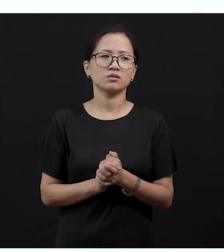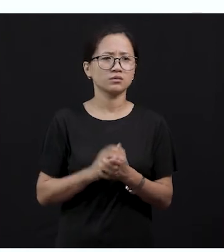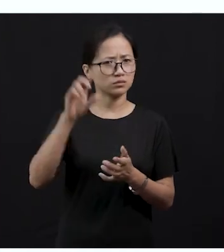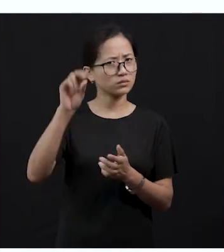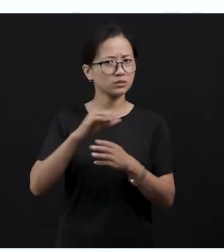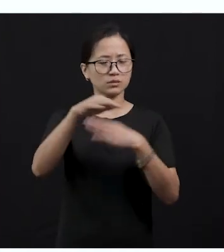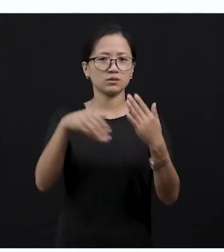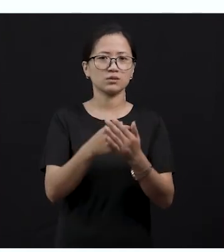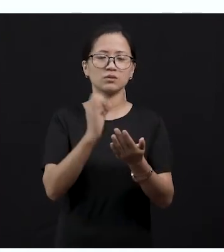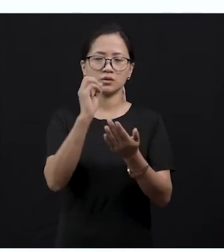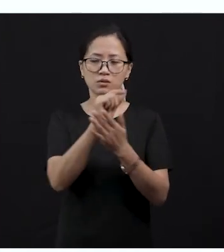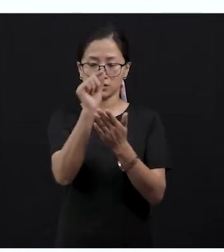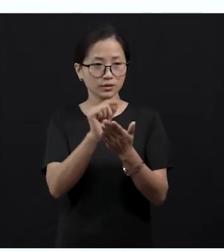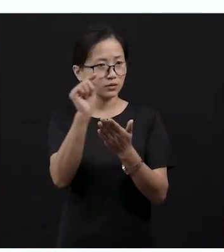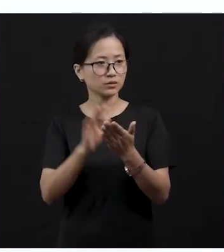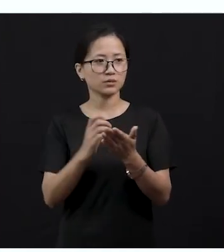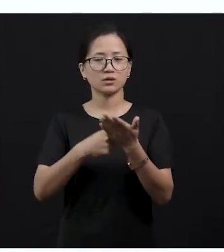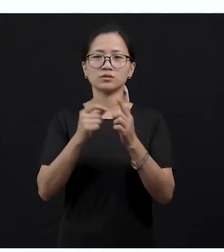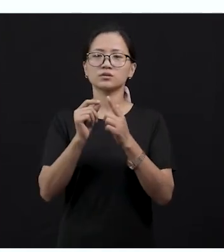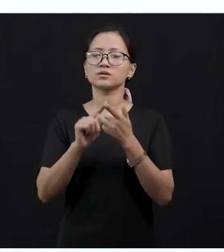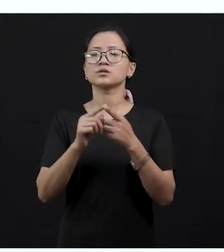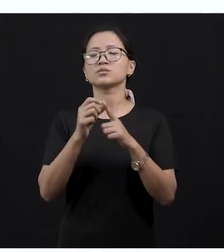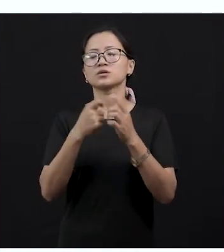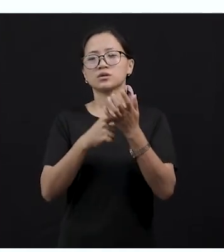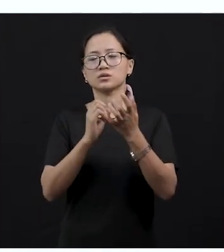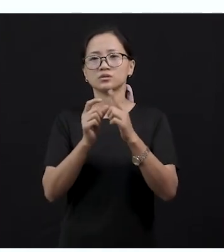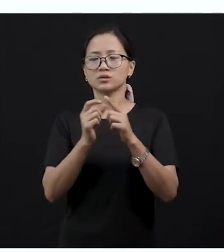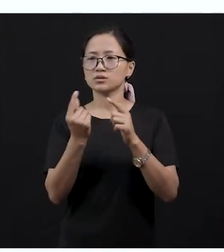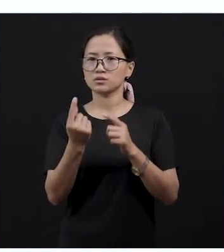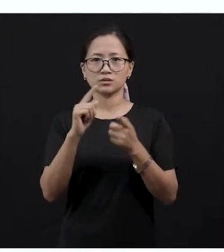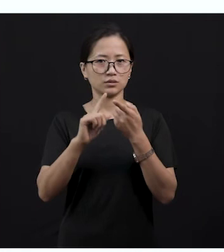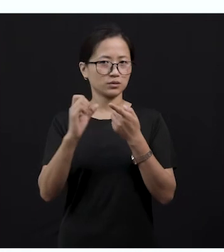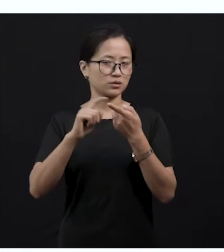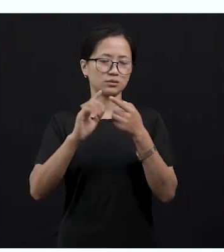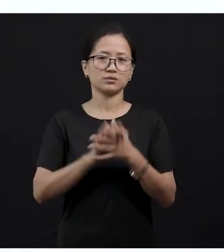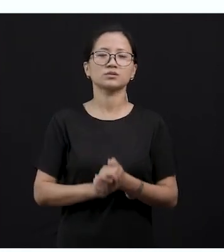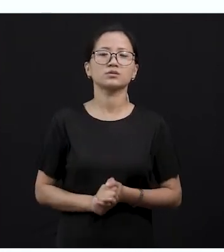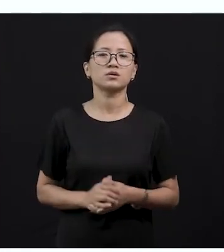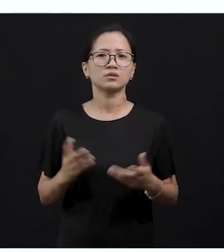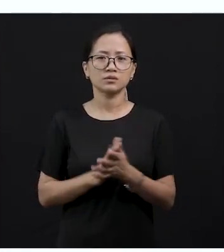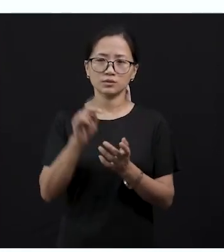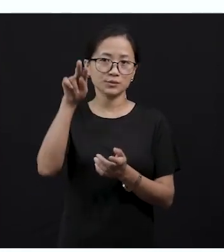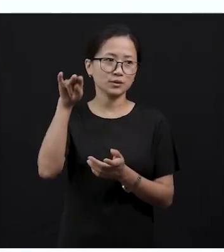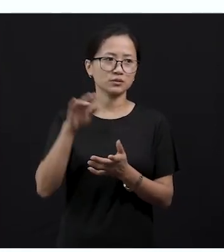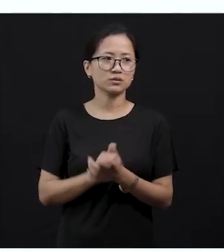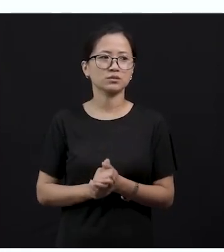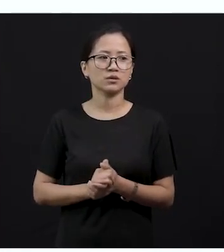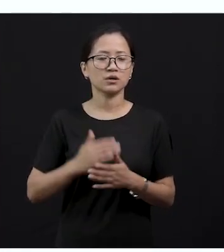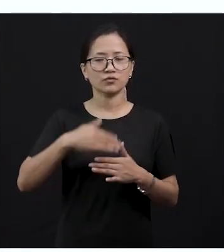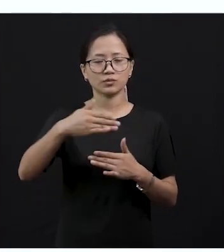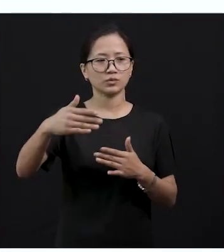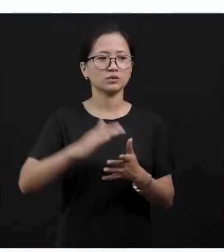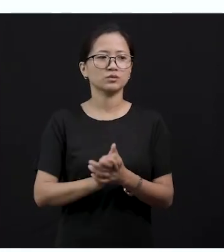Do all organisms reproduce? What is reproduction? Reproduction means the